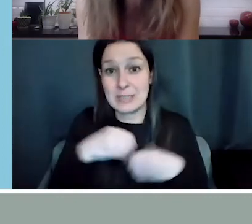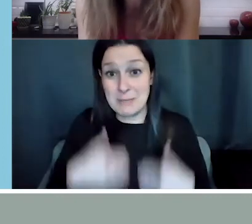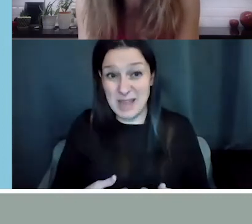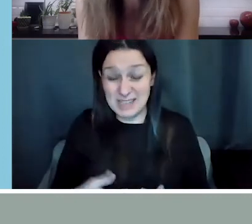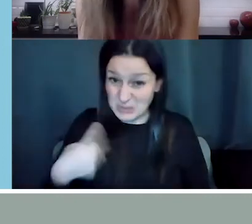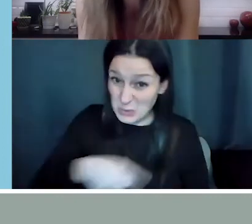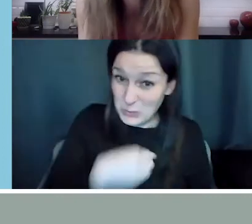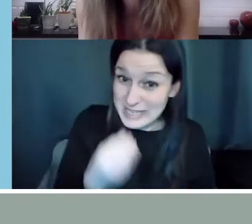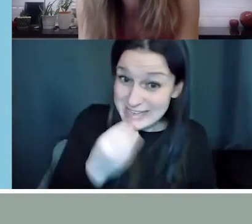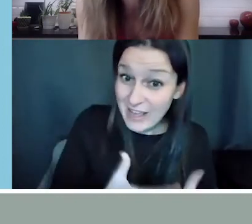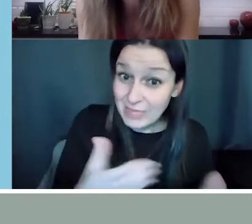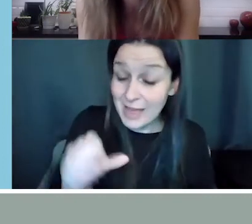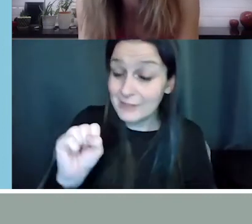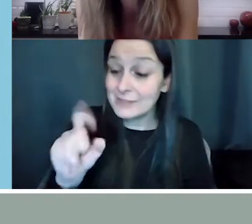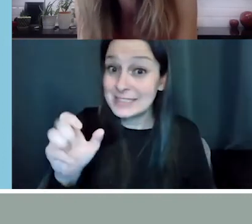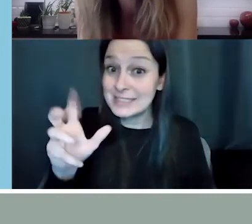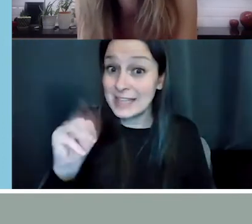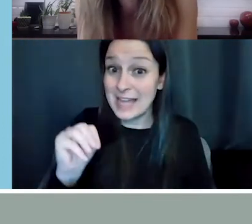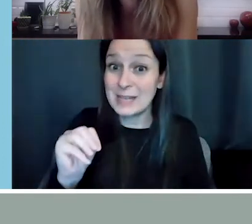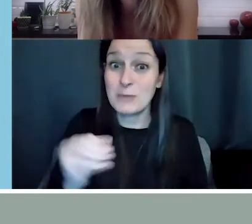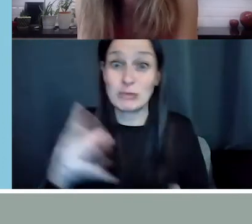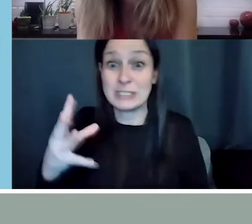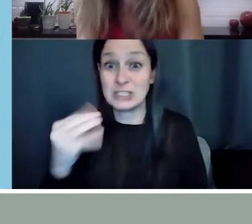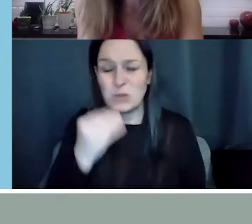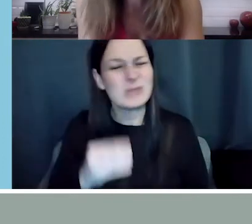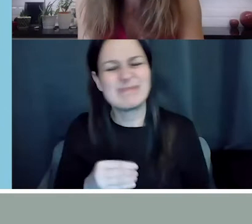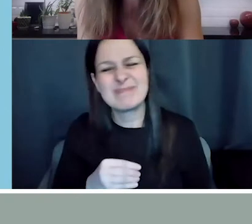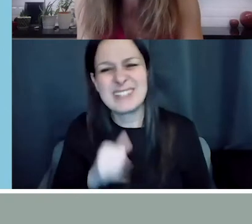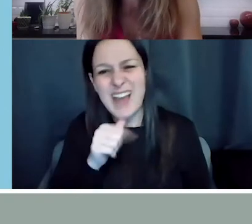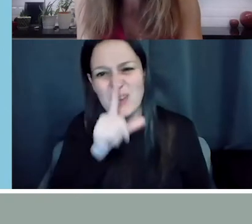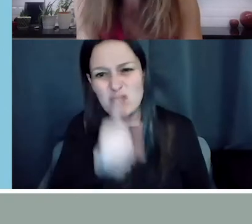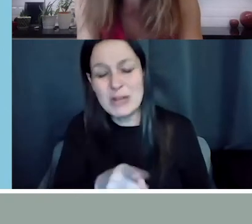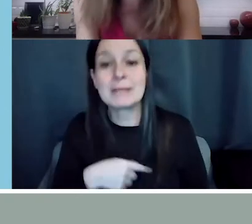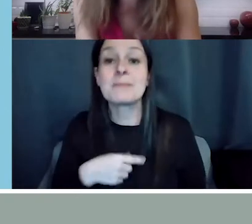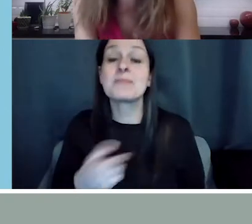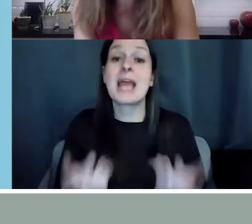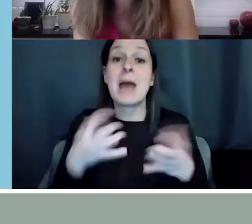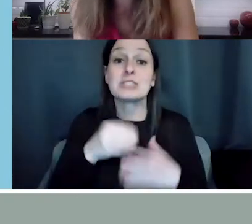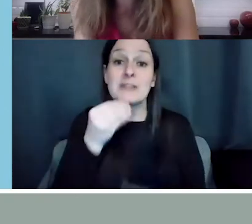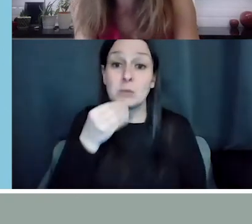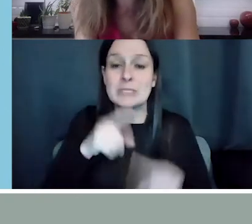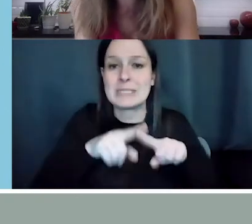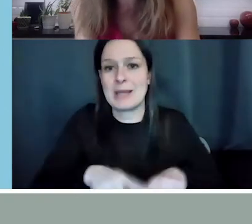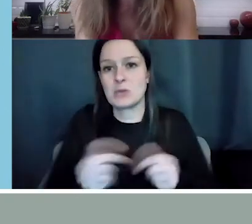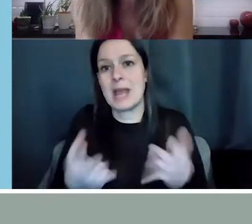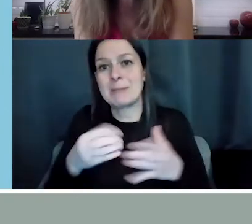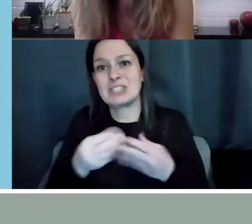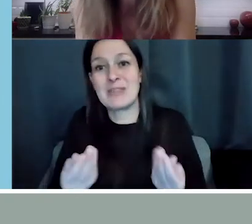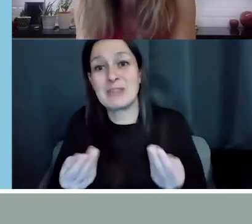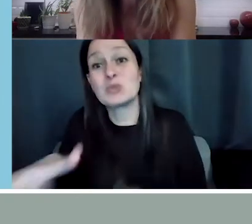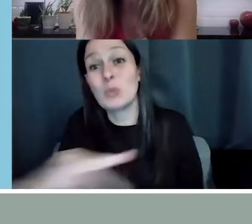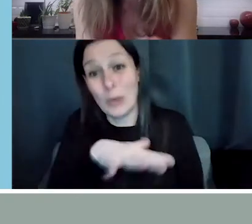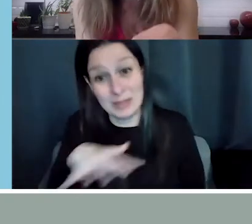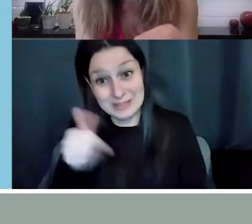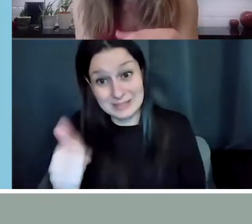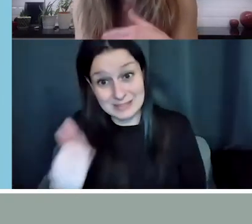lot of selenium-rich foods necessarily on a regular basis. And the amount in our food depends on the amount in the soil.